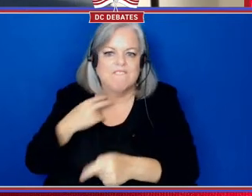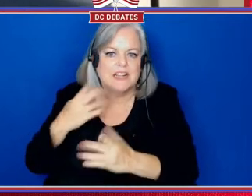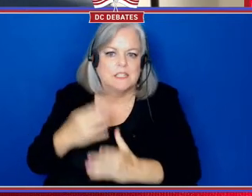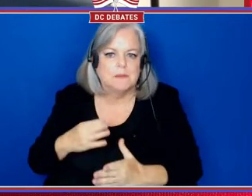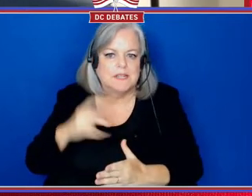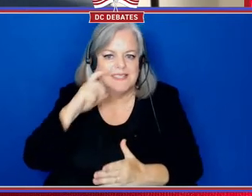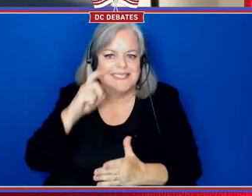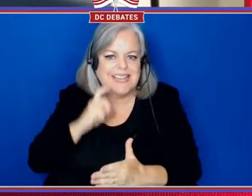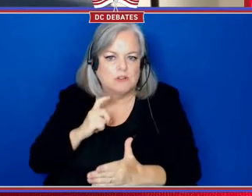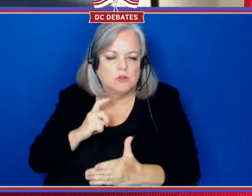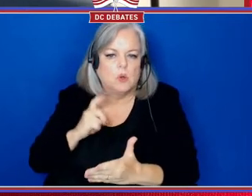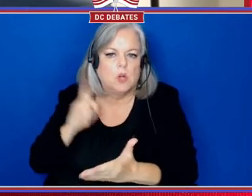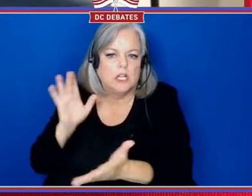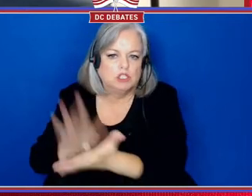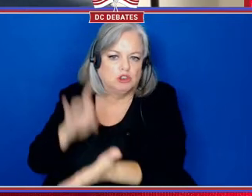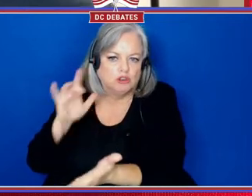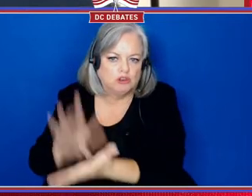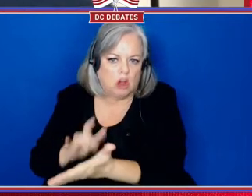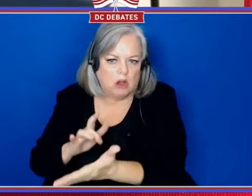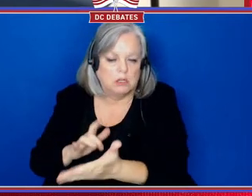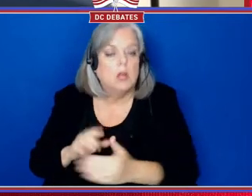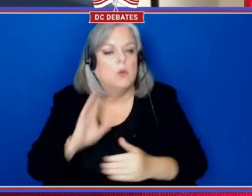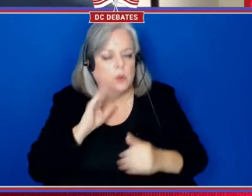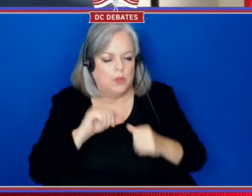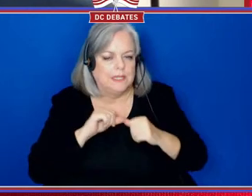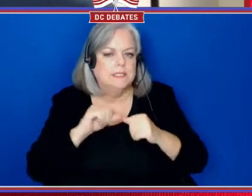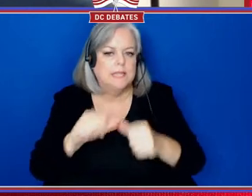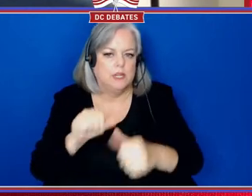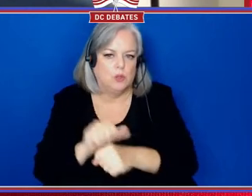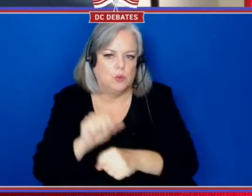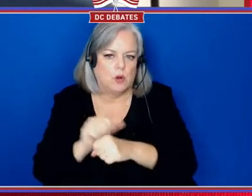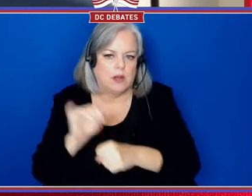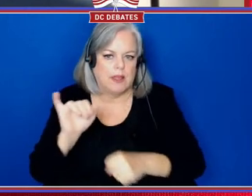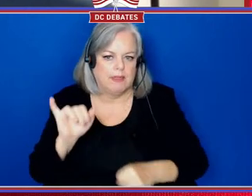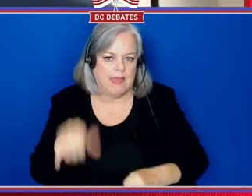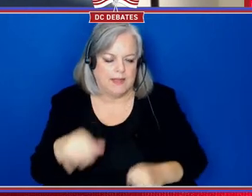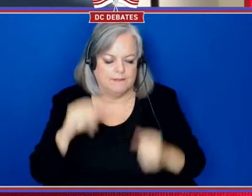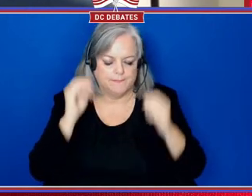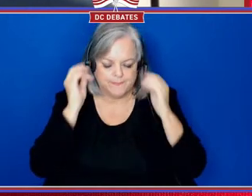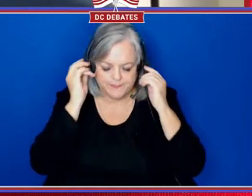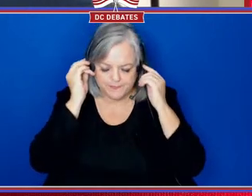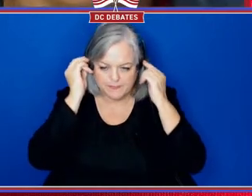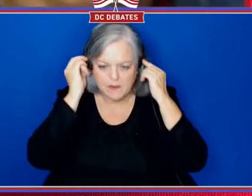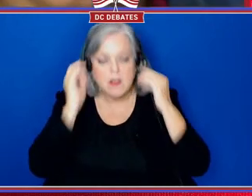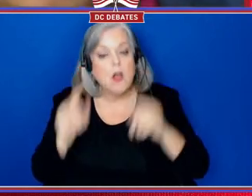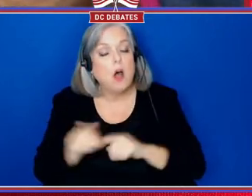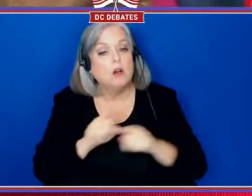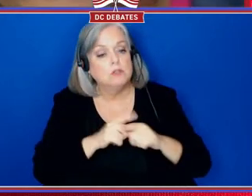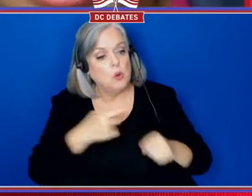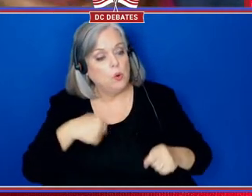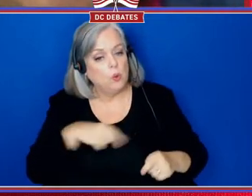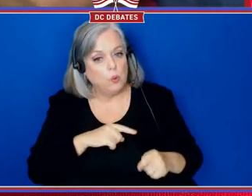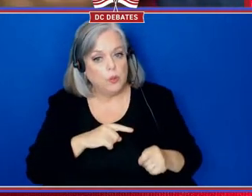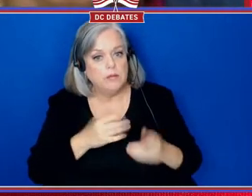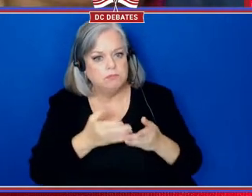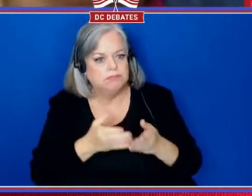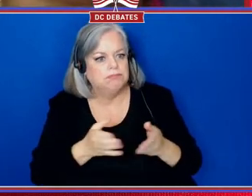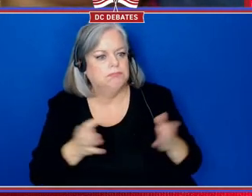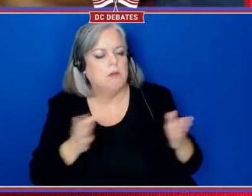also working across all of communities to make sure that we are